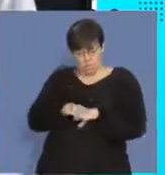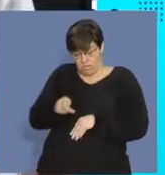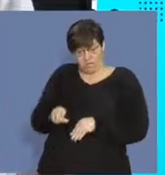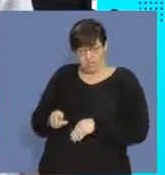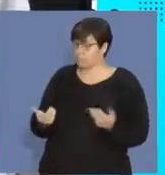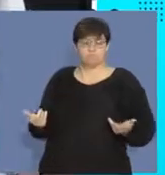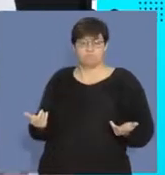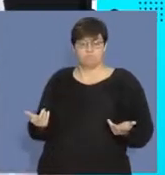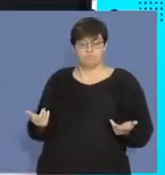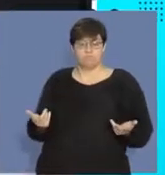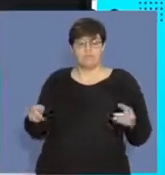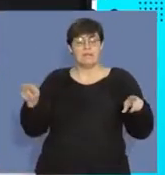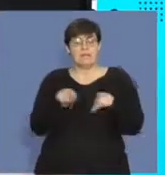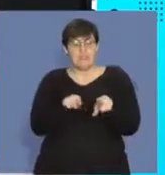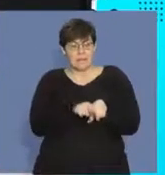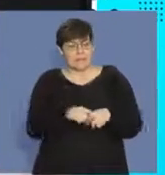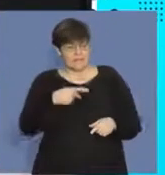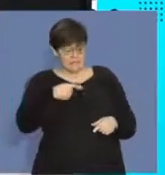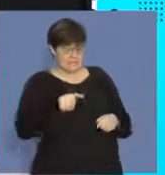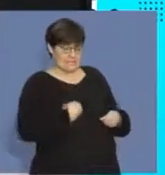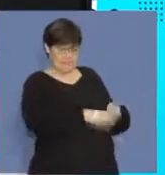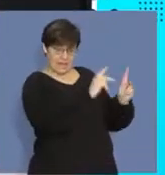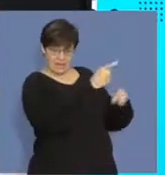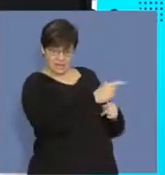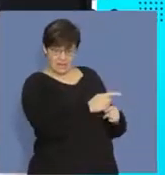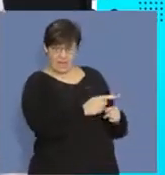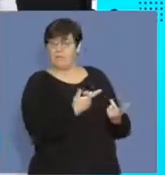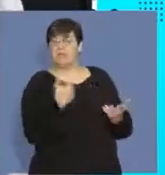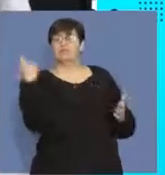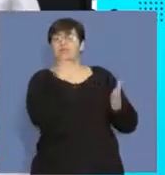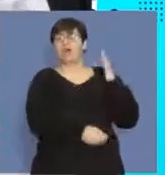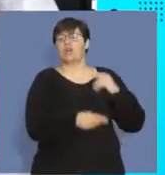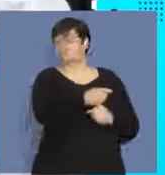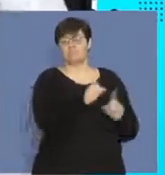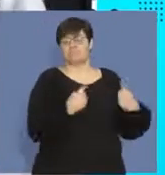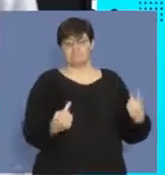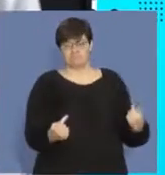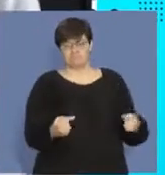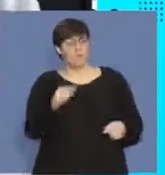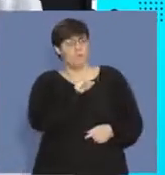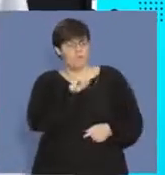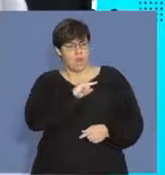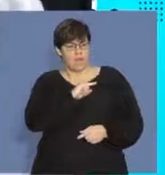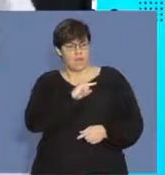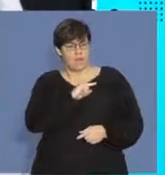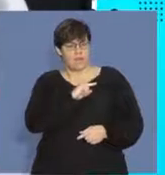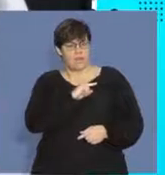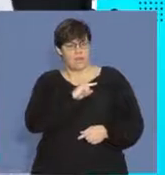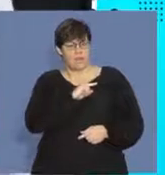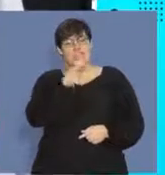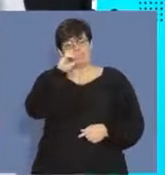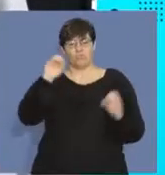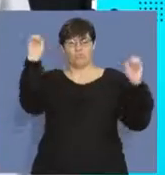it. By the same token, when you're selling zero-rated items, you cannot charge VAT on it because the item